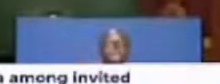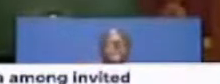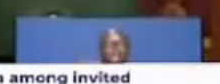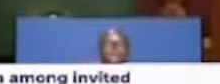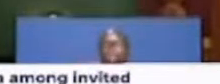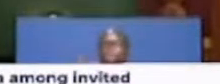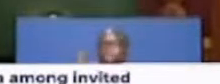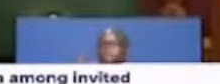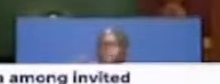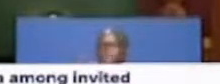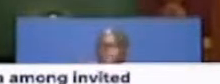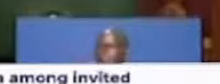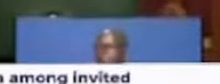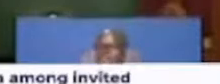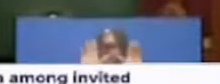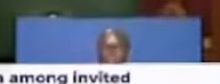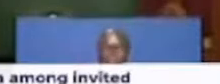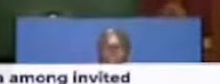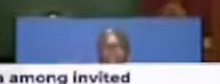county level.